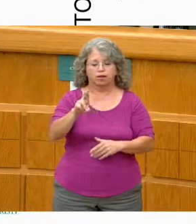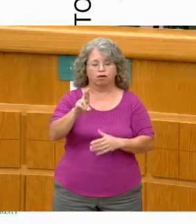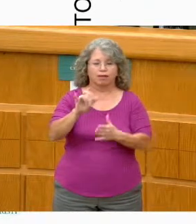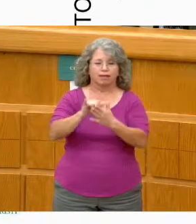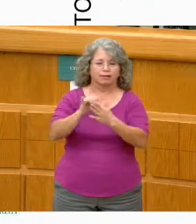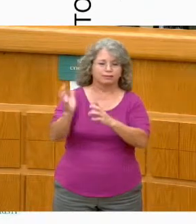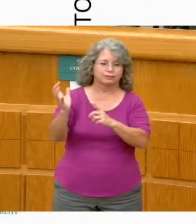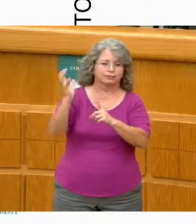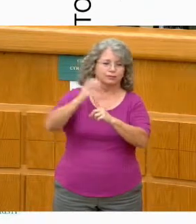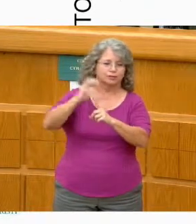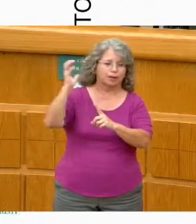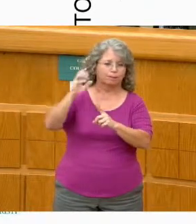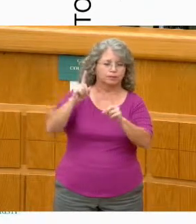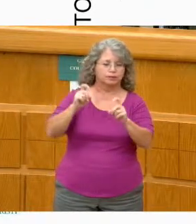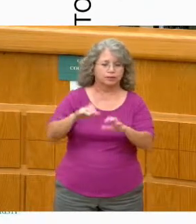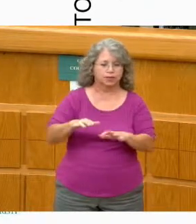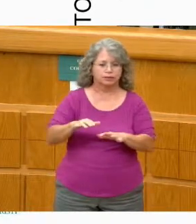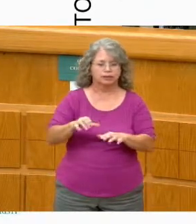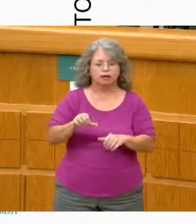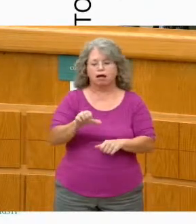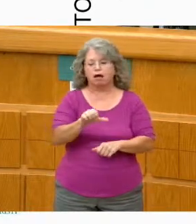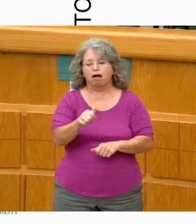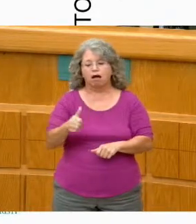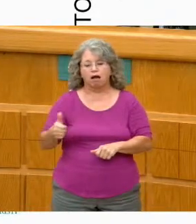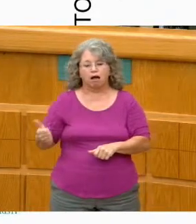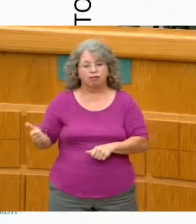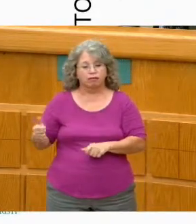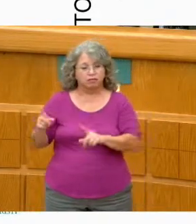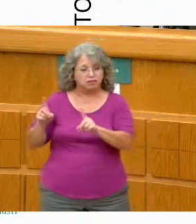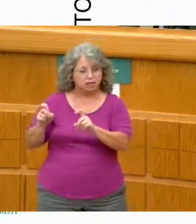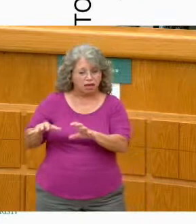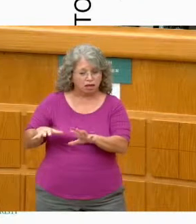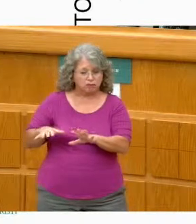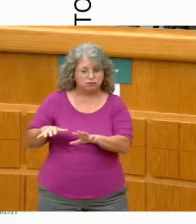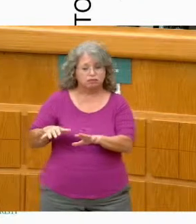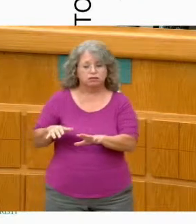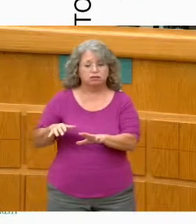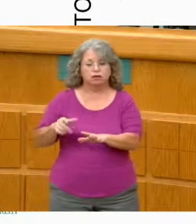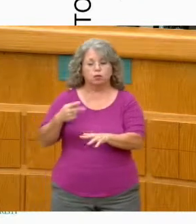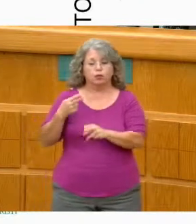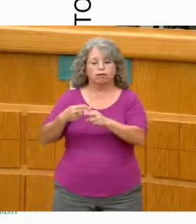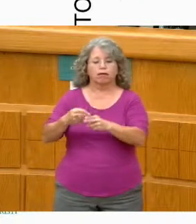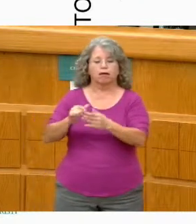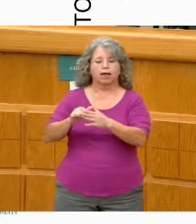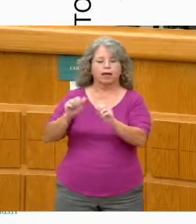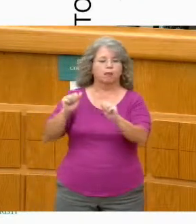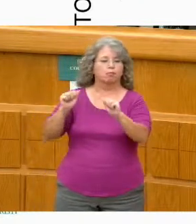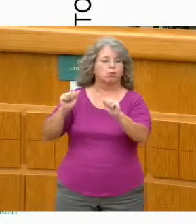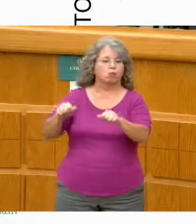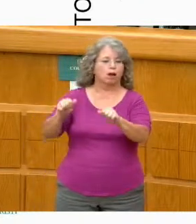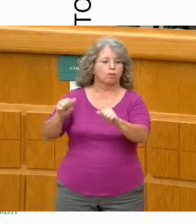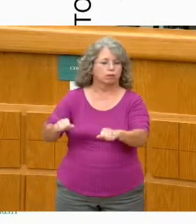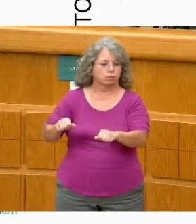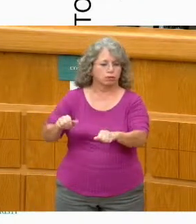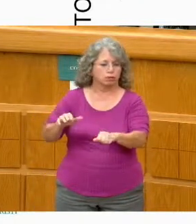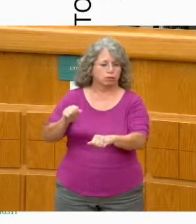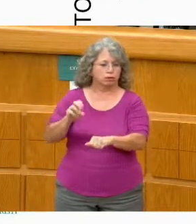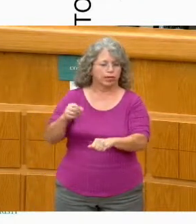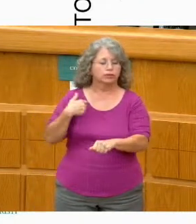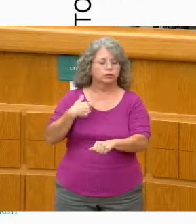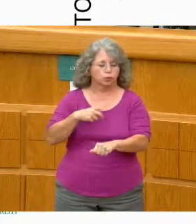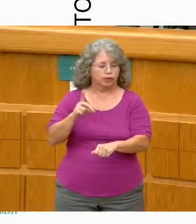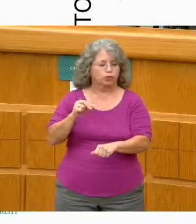test, which is the gold standard test. Any other cases are called probable cases, which are what